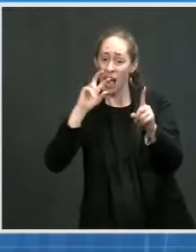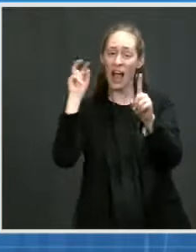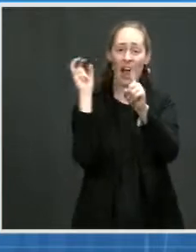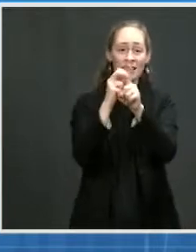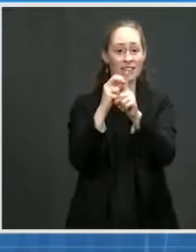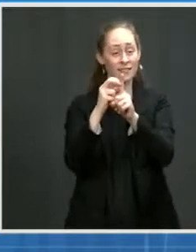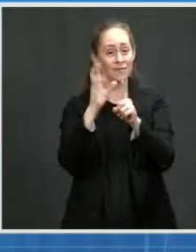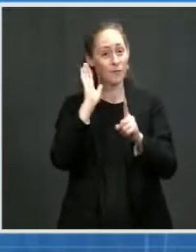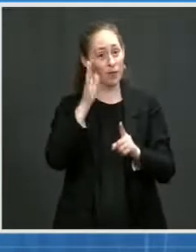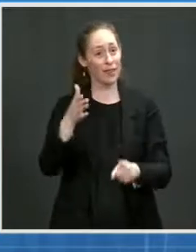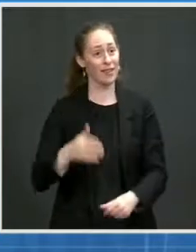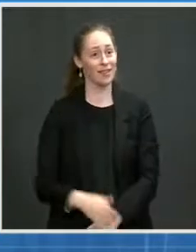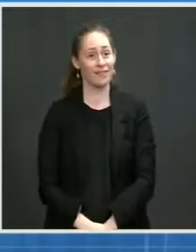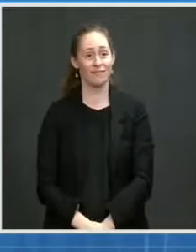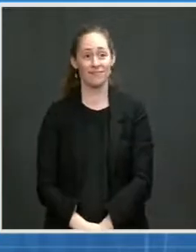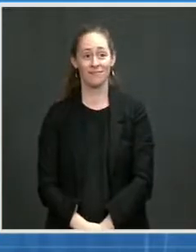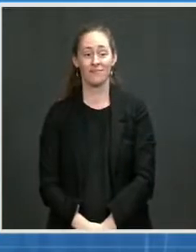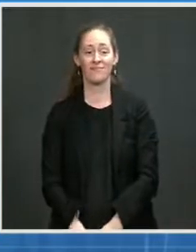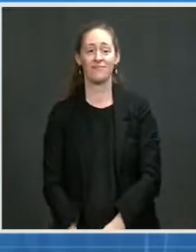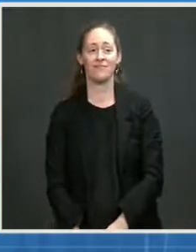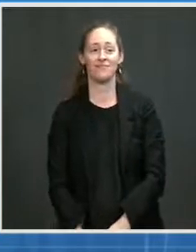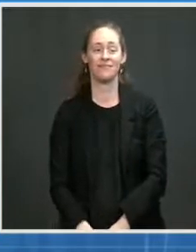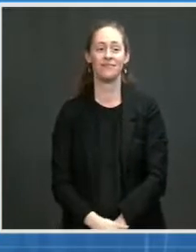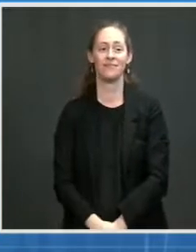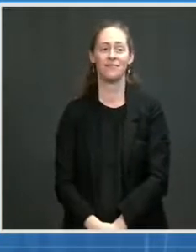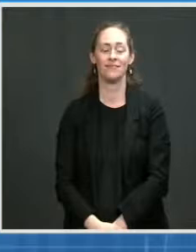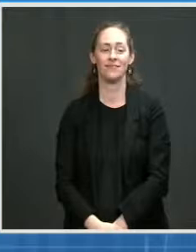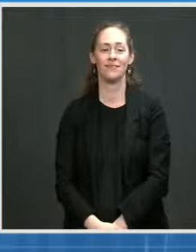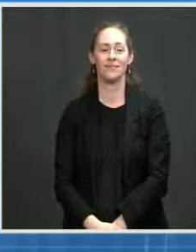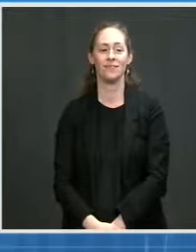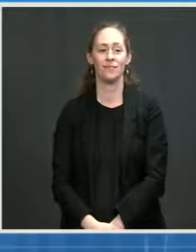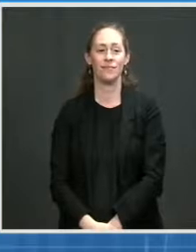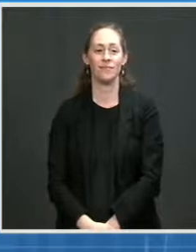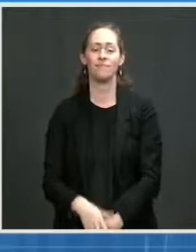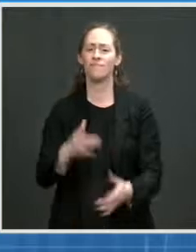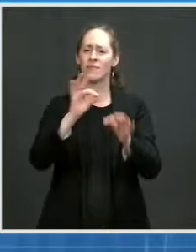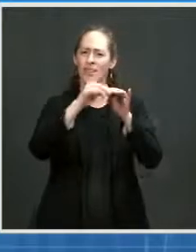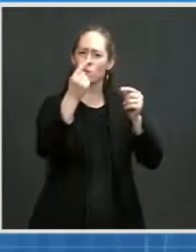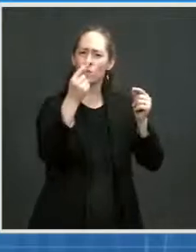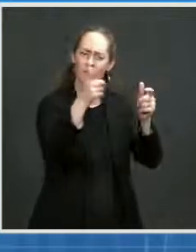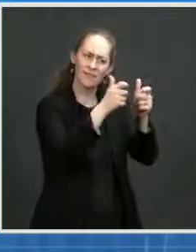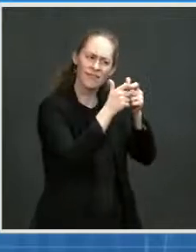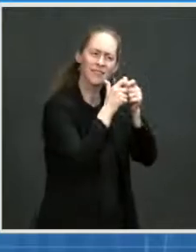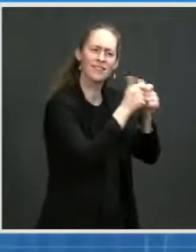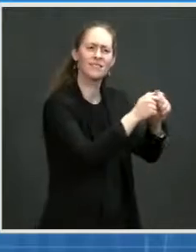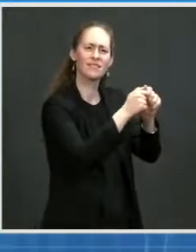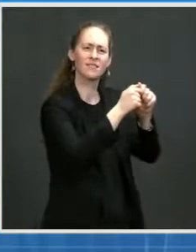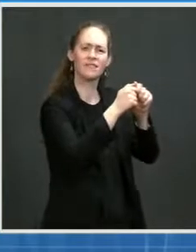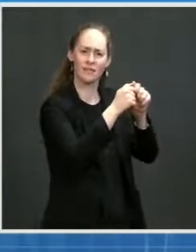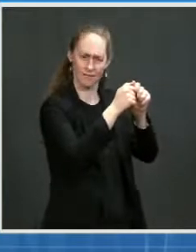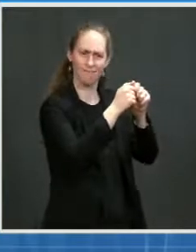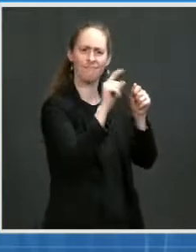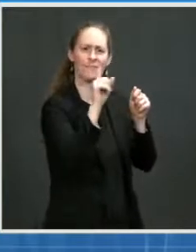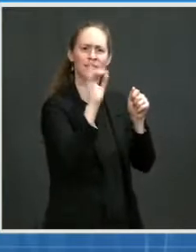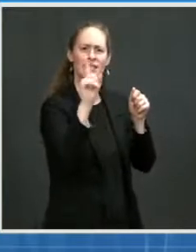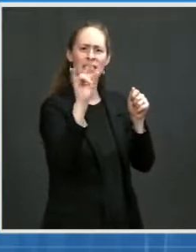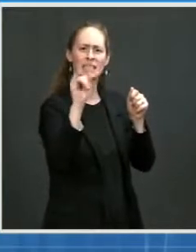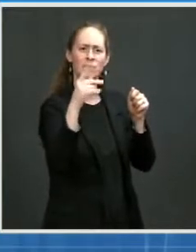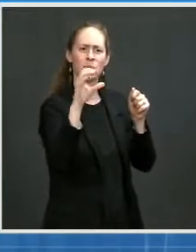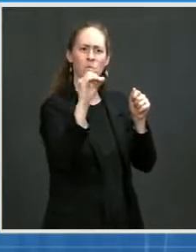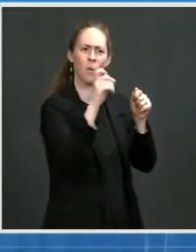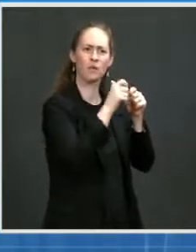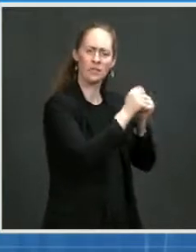your zip code to 438-829 or walk into one of the more than 20,000 locations where you don't even need an